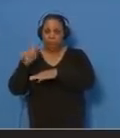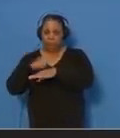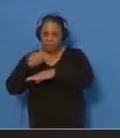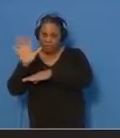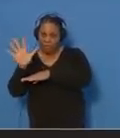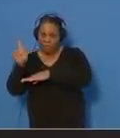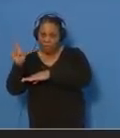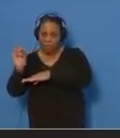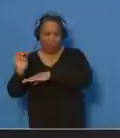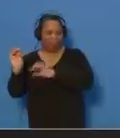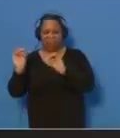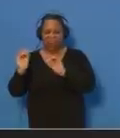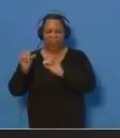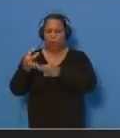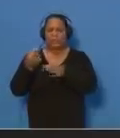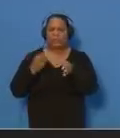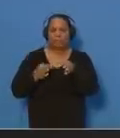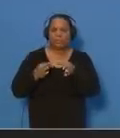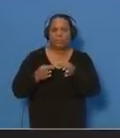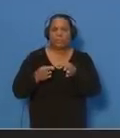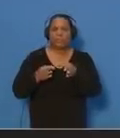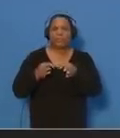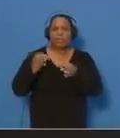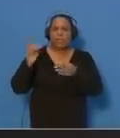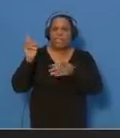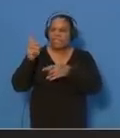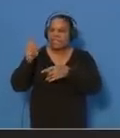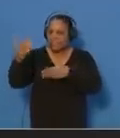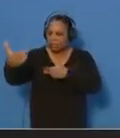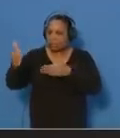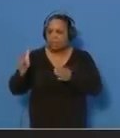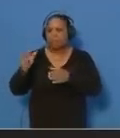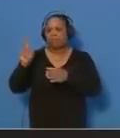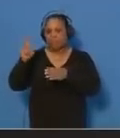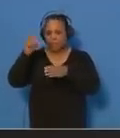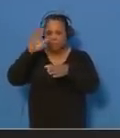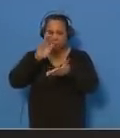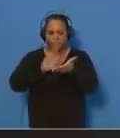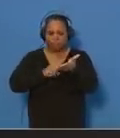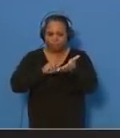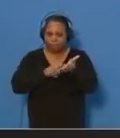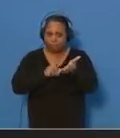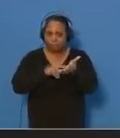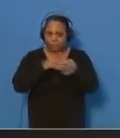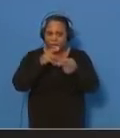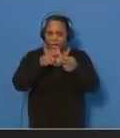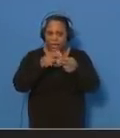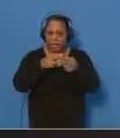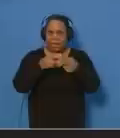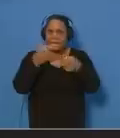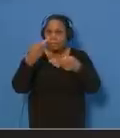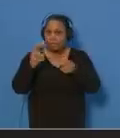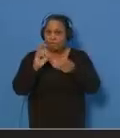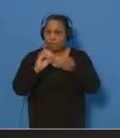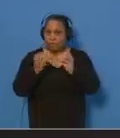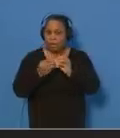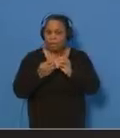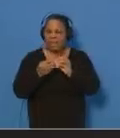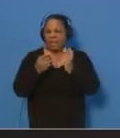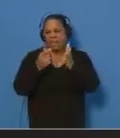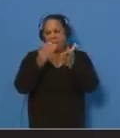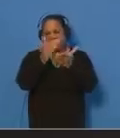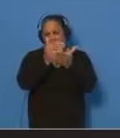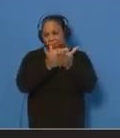exceptions. The essential care package should have the room name, the room number, and the recommended items should include